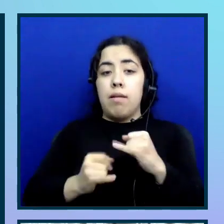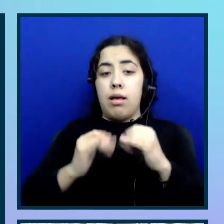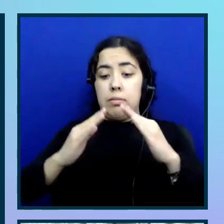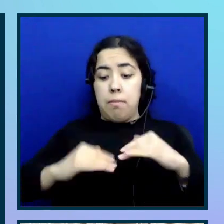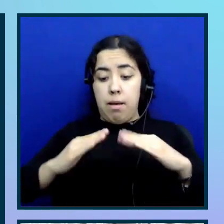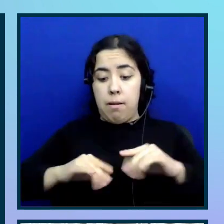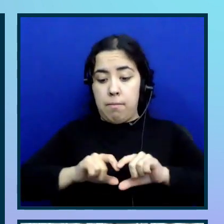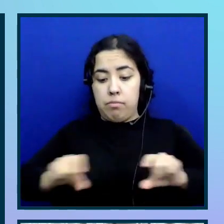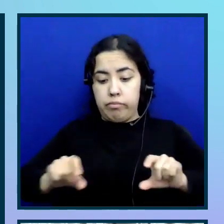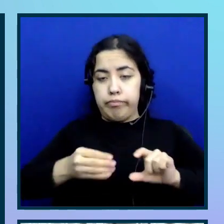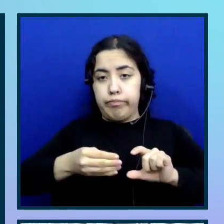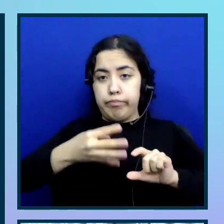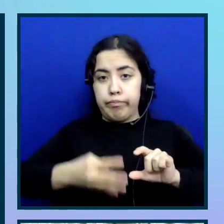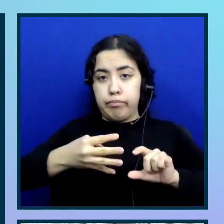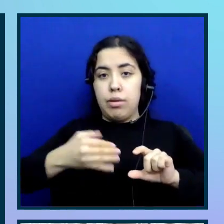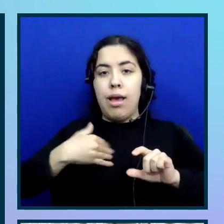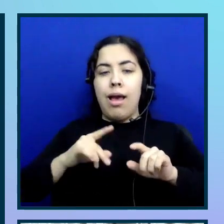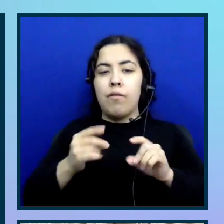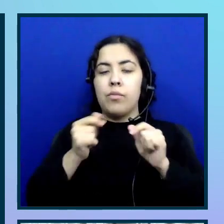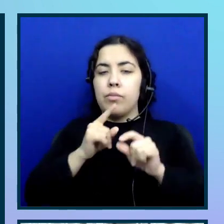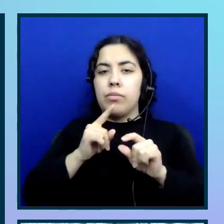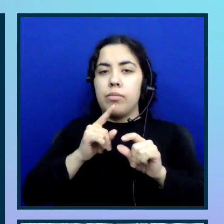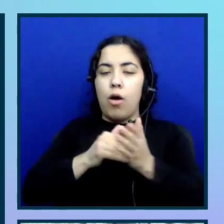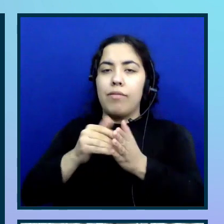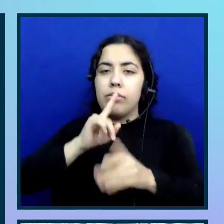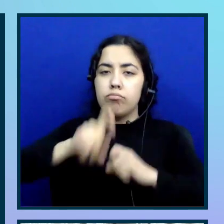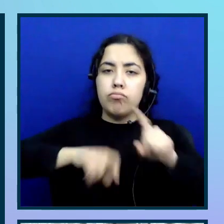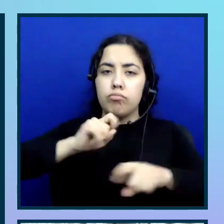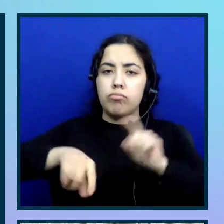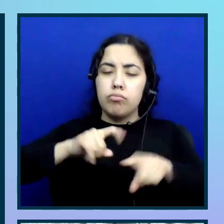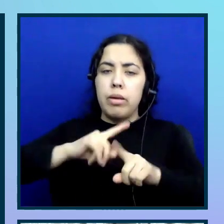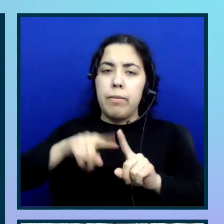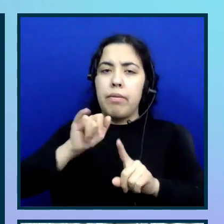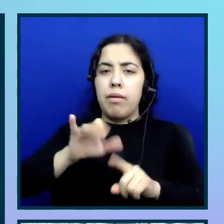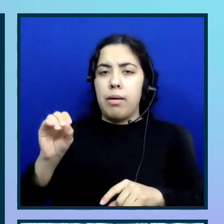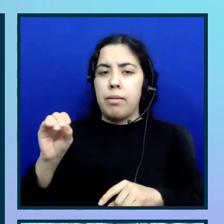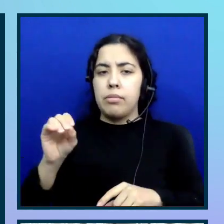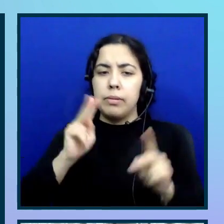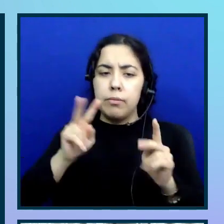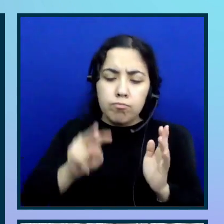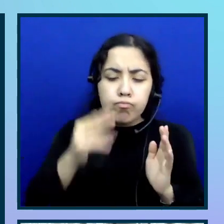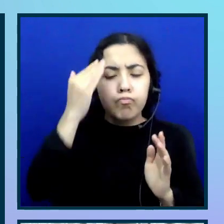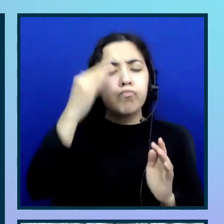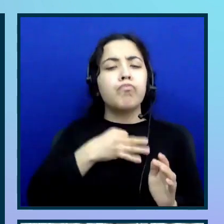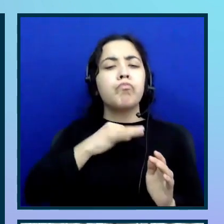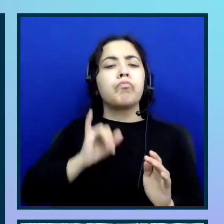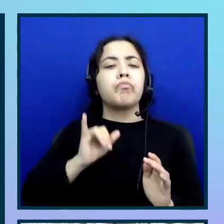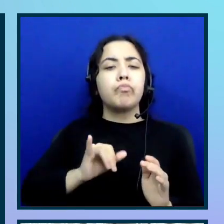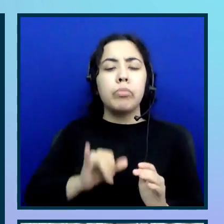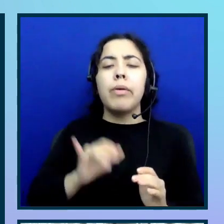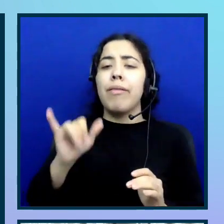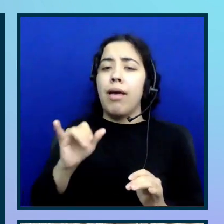to answer questions that people might have about this fictional company. So Axe DevTools Pro, again, I mentioned it's built into the